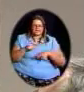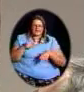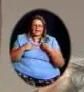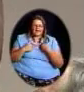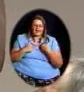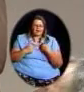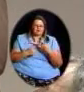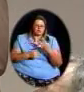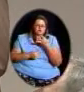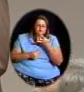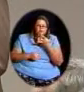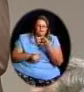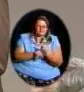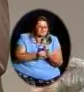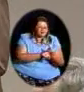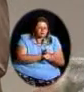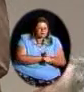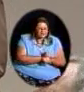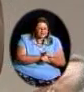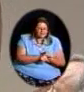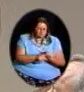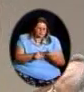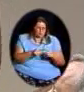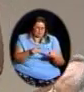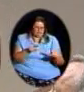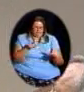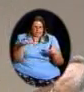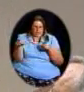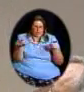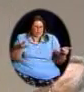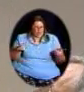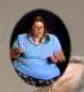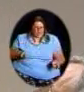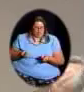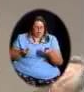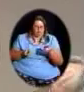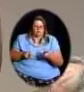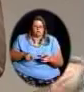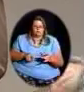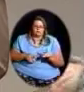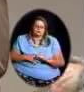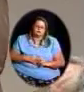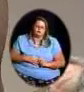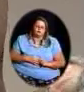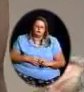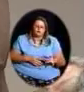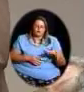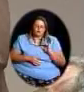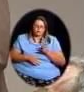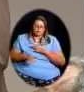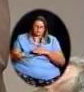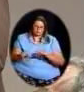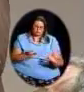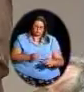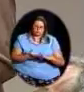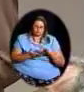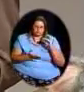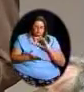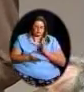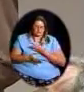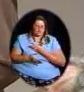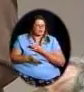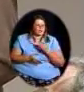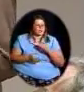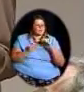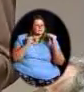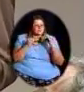kind of going in their own direction. One thing we have learned, we've been doing strategic planning and teaching and learning for 20 years. We are